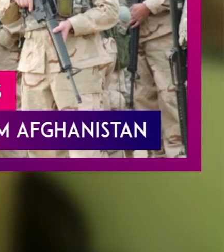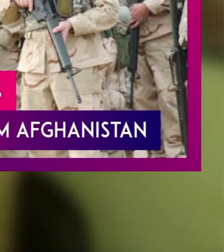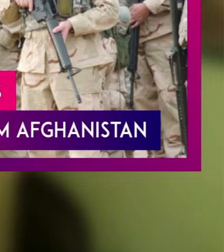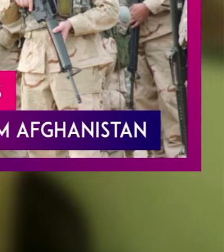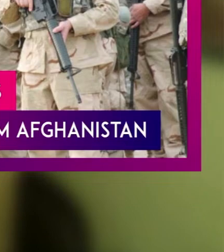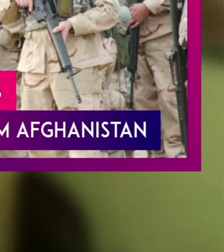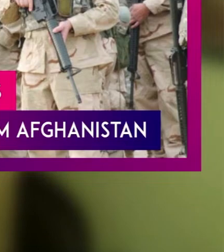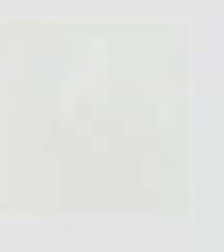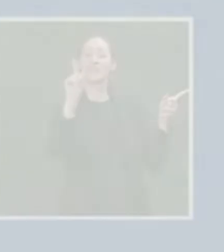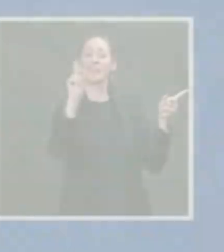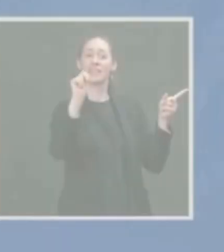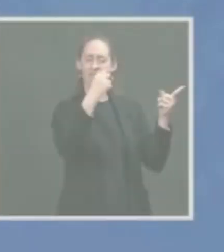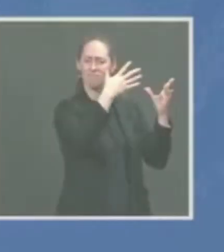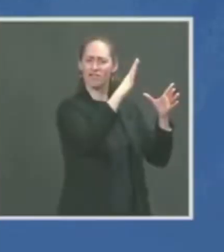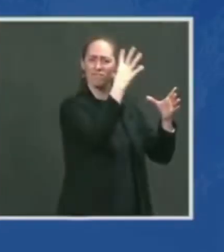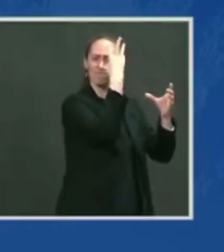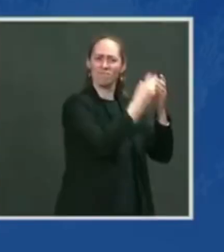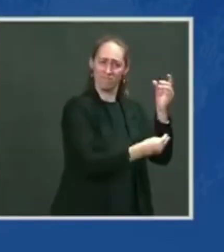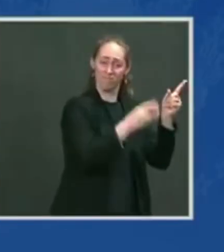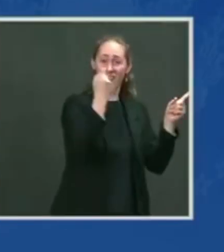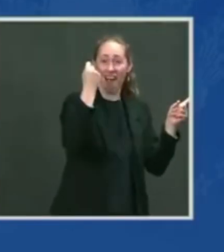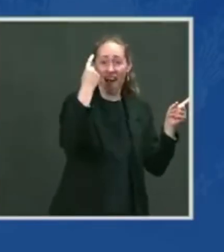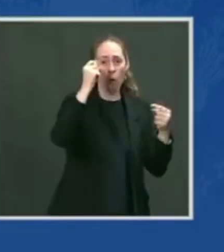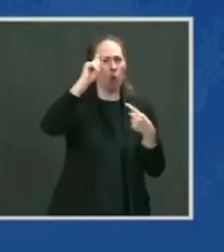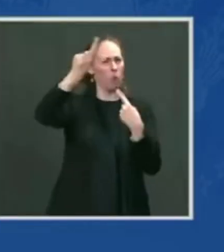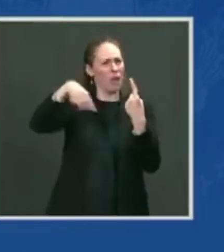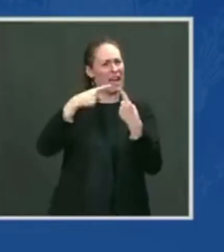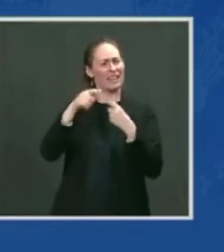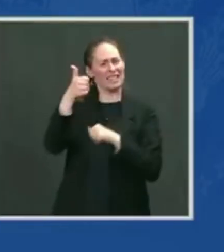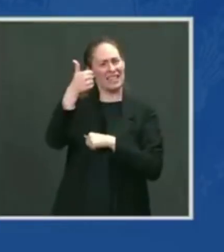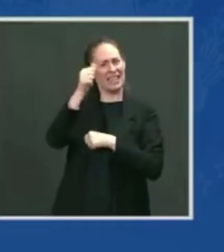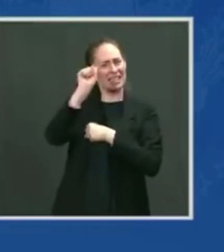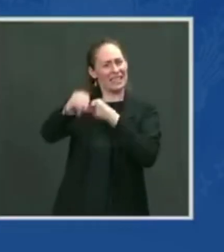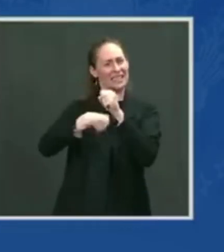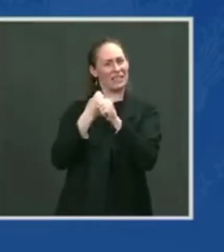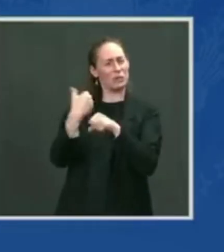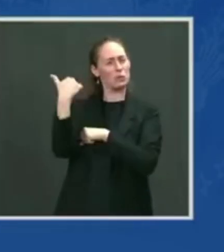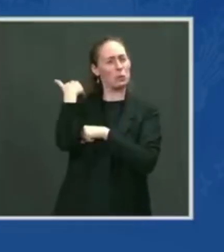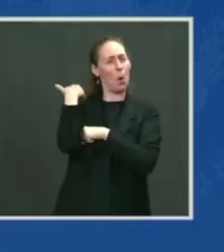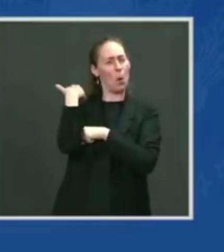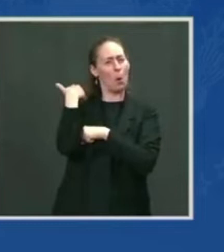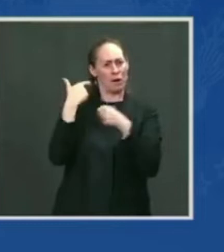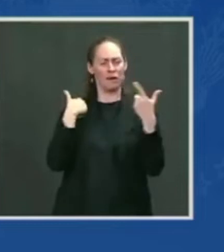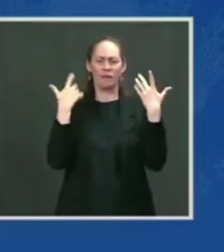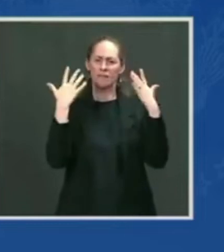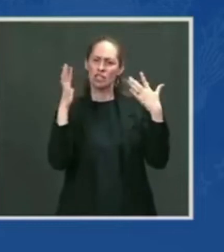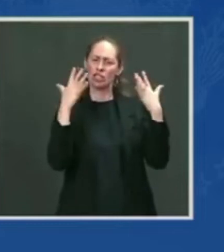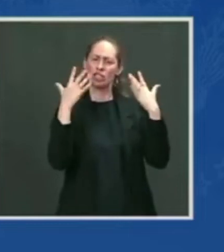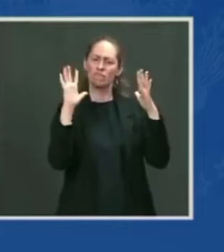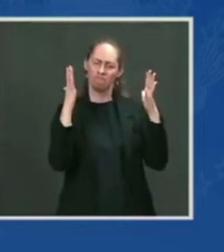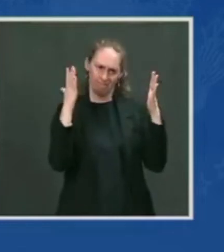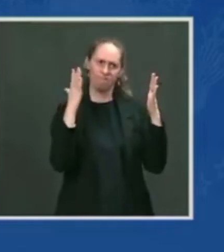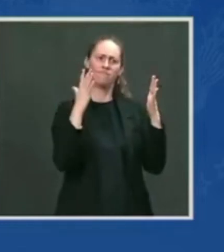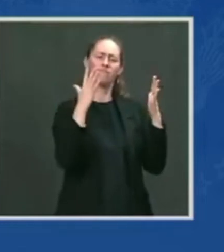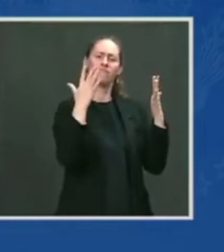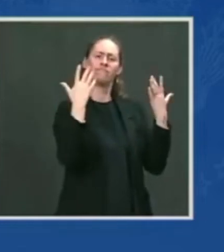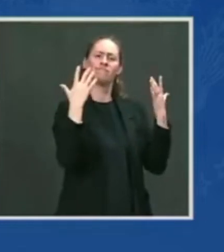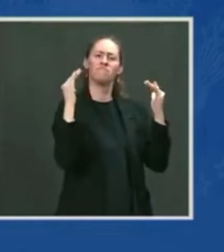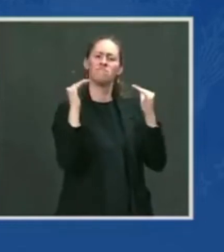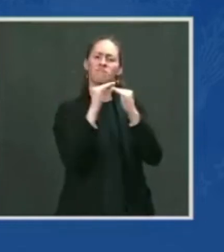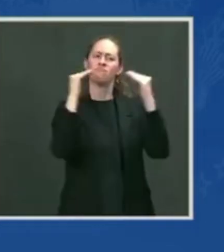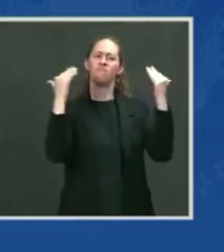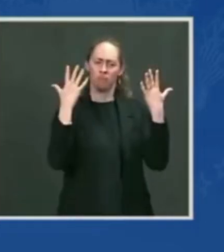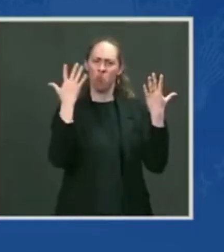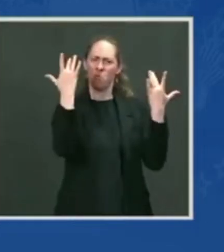announce the new plan. We delivered justice to bin Laden a decade ago, and we've stayed in Afghanistan